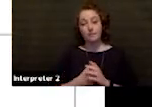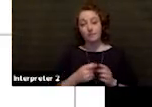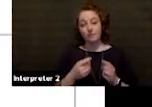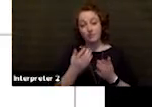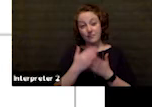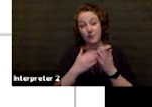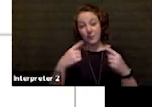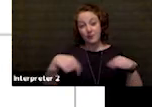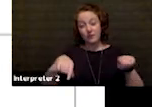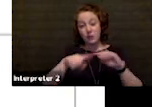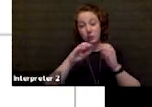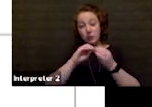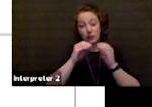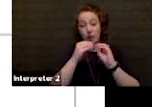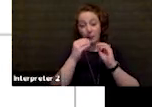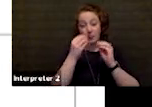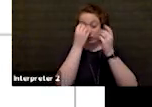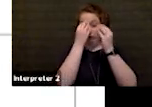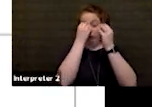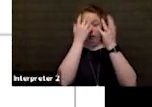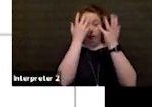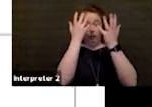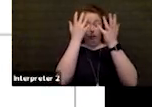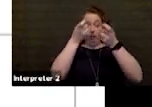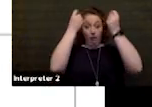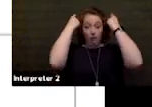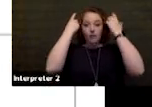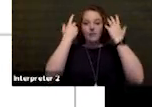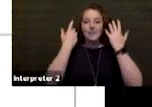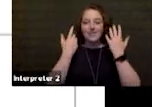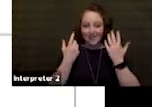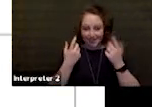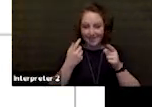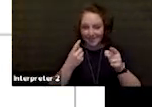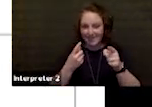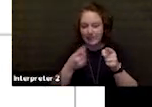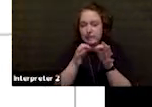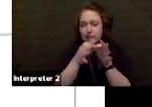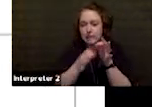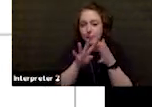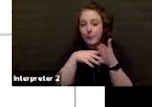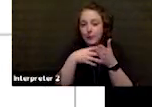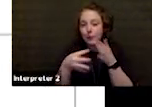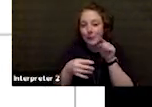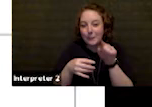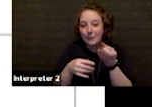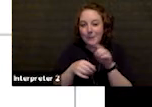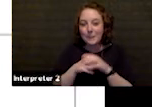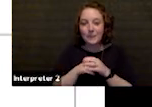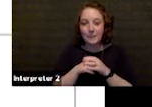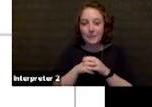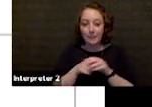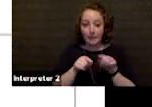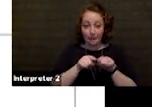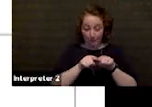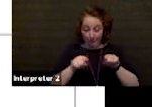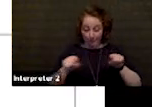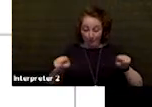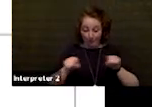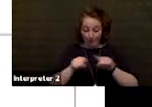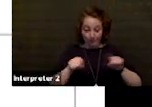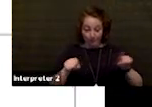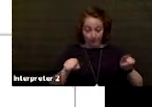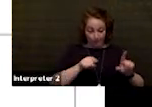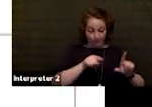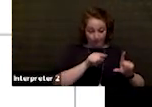gets a little overwhelming. We've created just a very simple chart here. So along the bottom from left to right is facilities